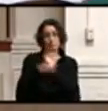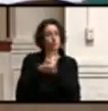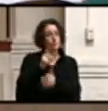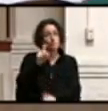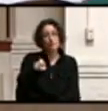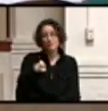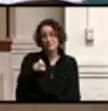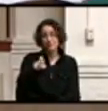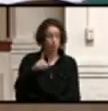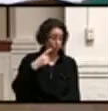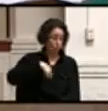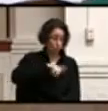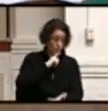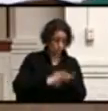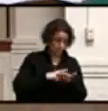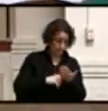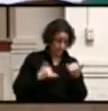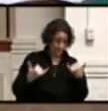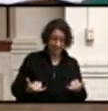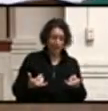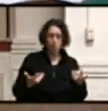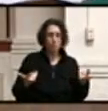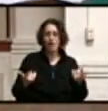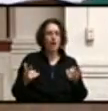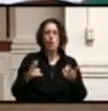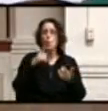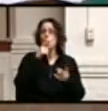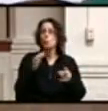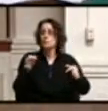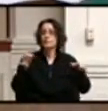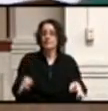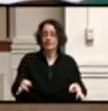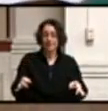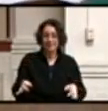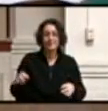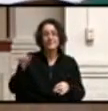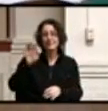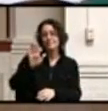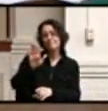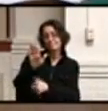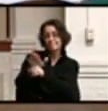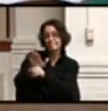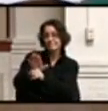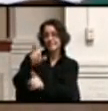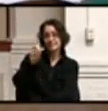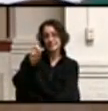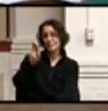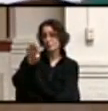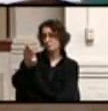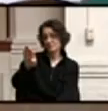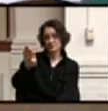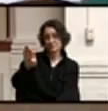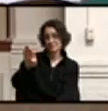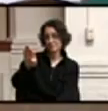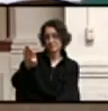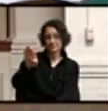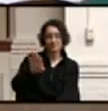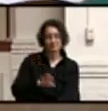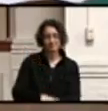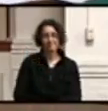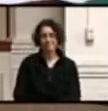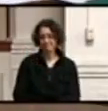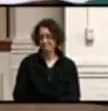us to be talking about it and to hearing the concerns about it, but ultimately they're the body that reviews and